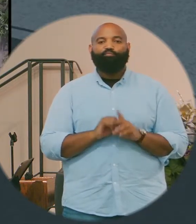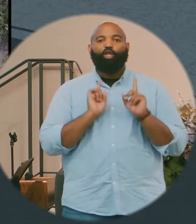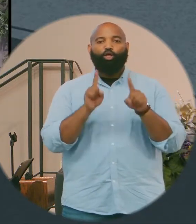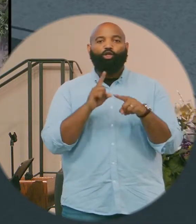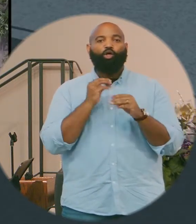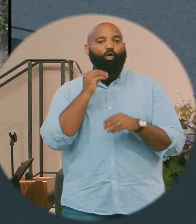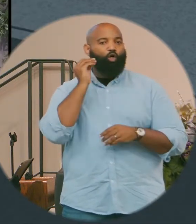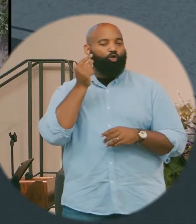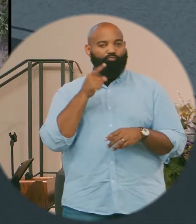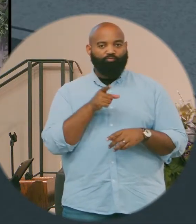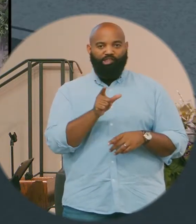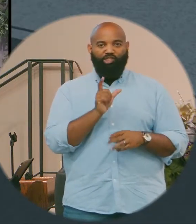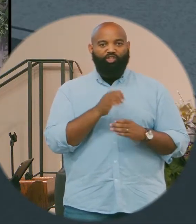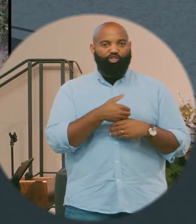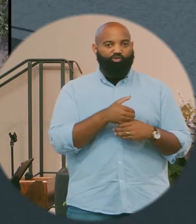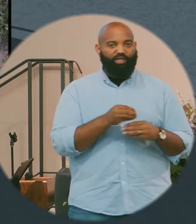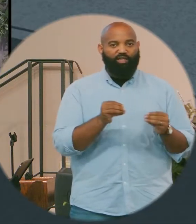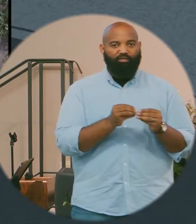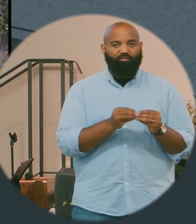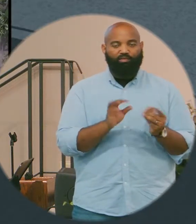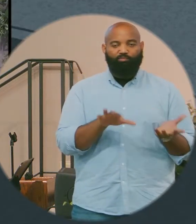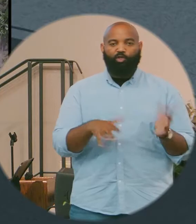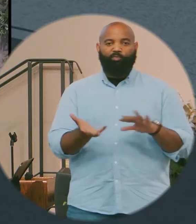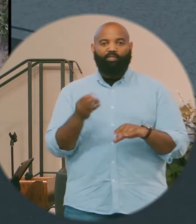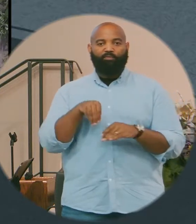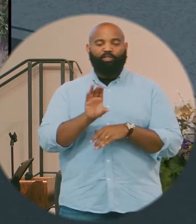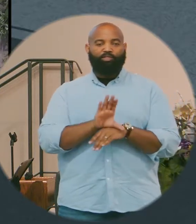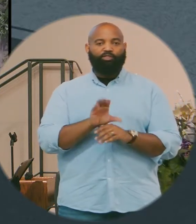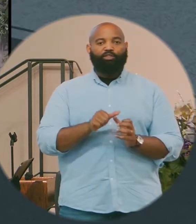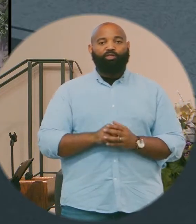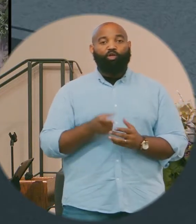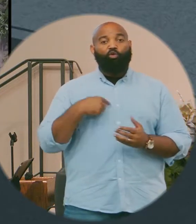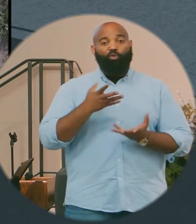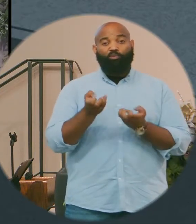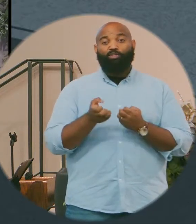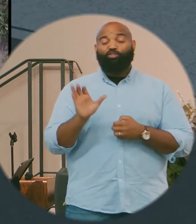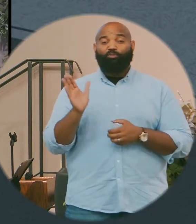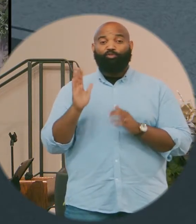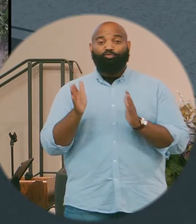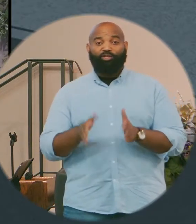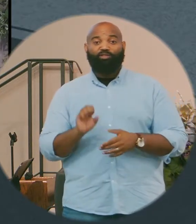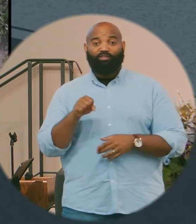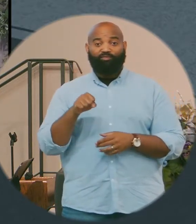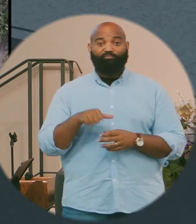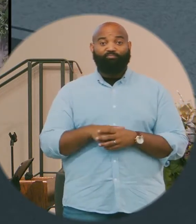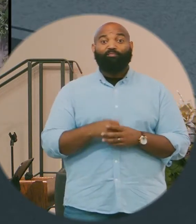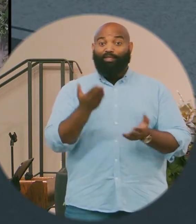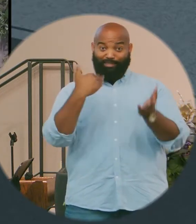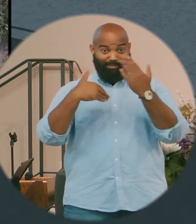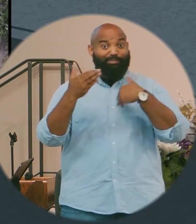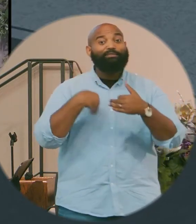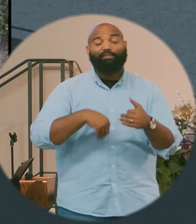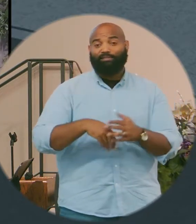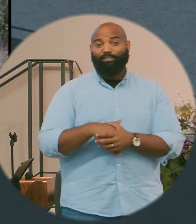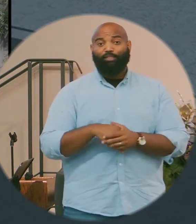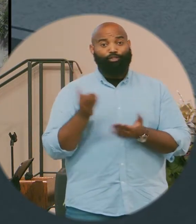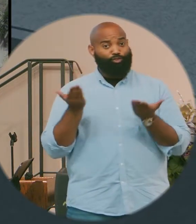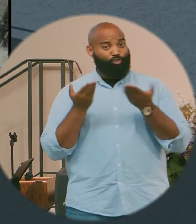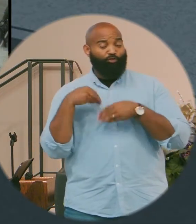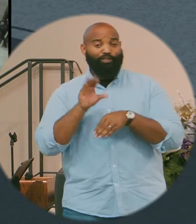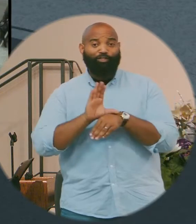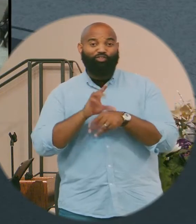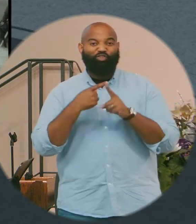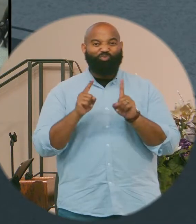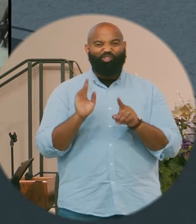home because you're just creating more of a mess. We want you to be a greeter, don't we, Yolanda? Come on in. But if you're the